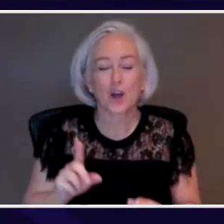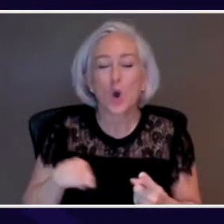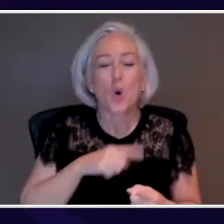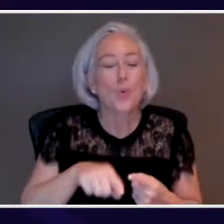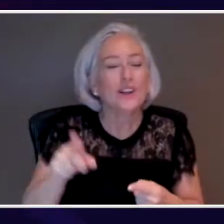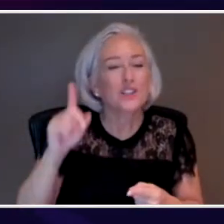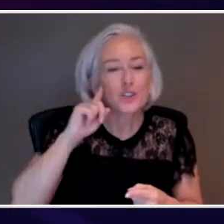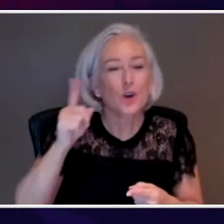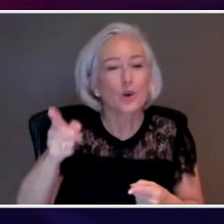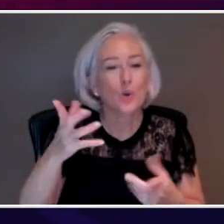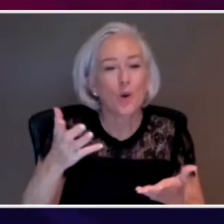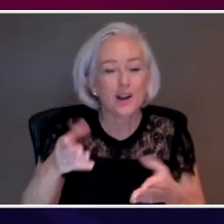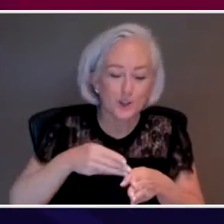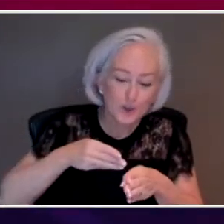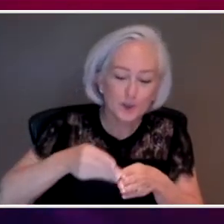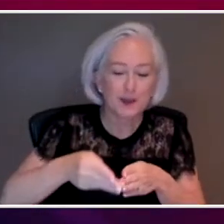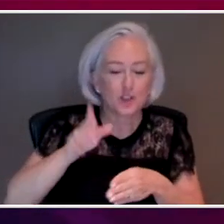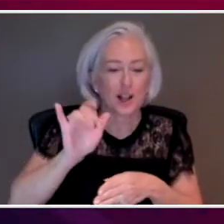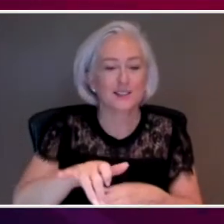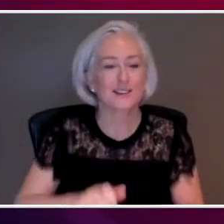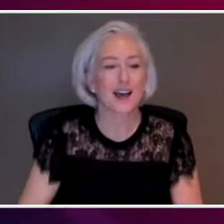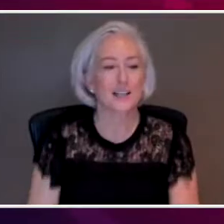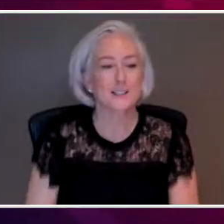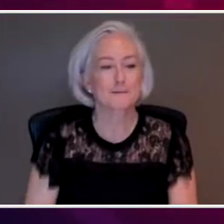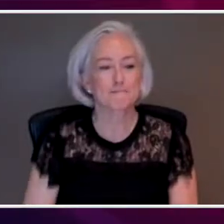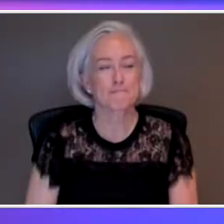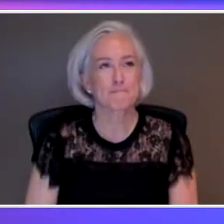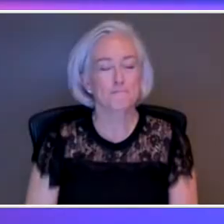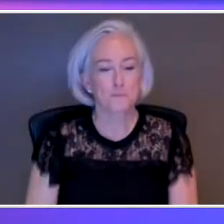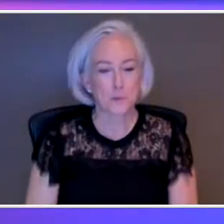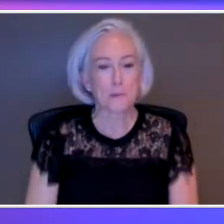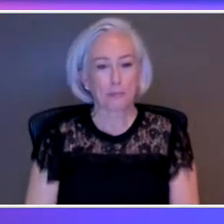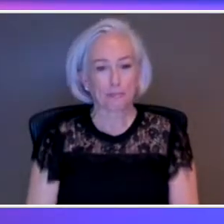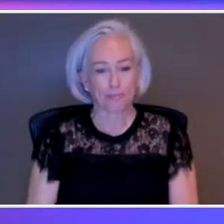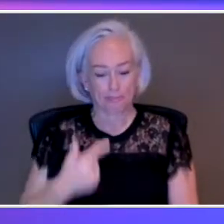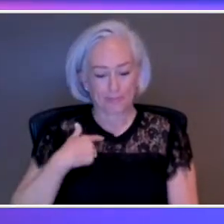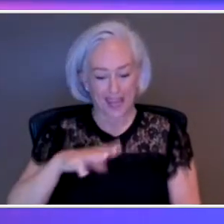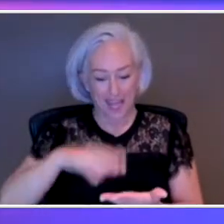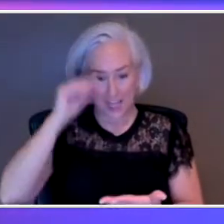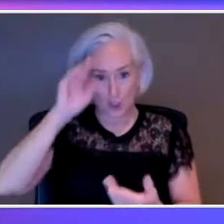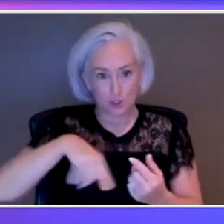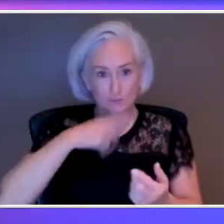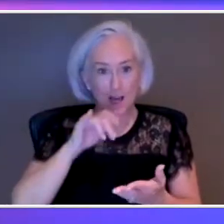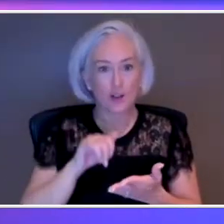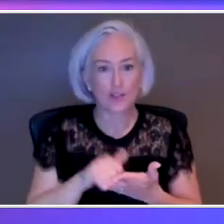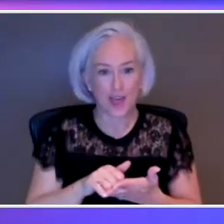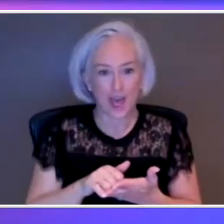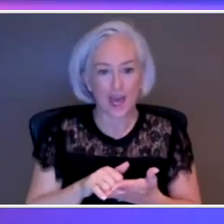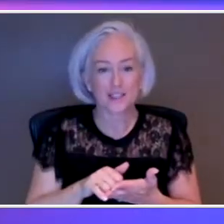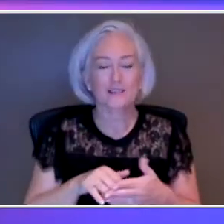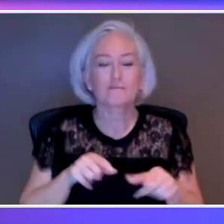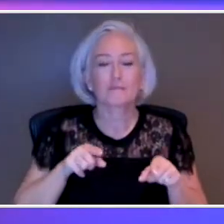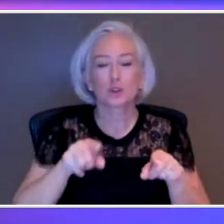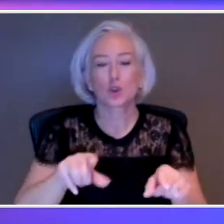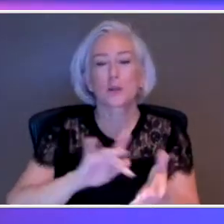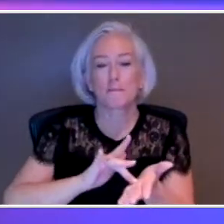be your specialty? So I learned about interventional radiology when I was in medical school.